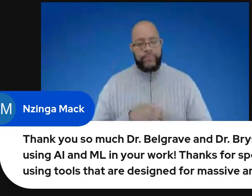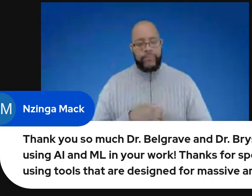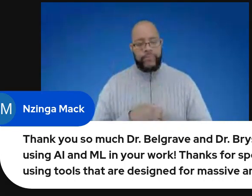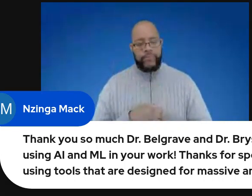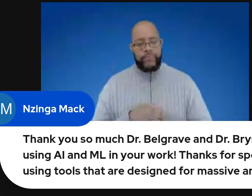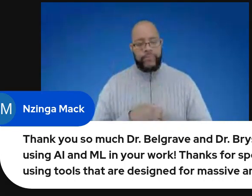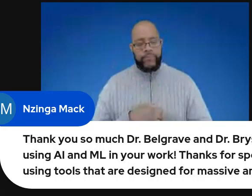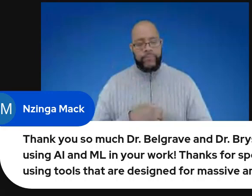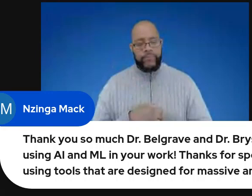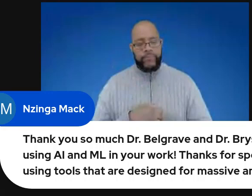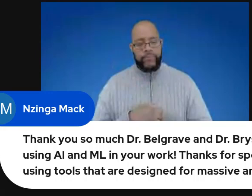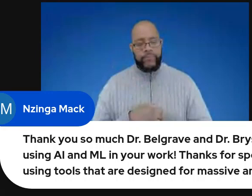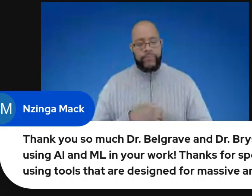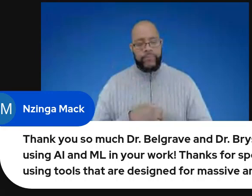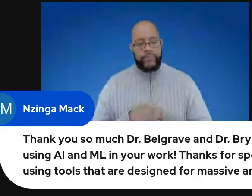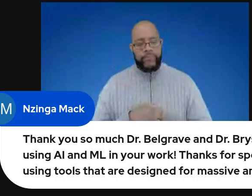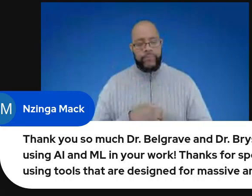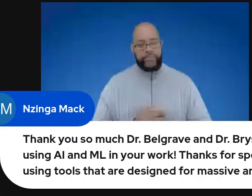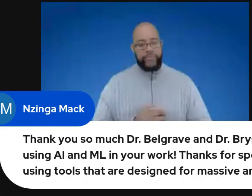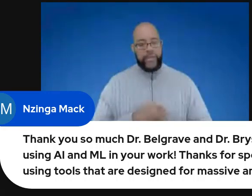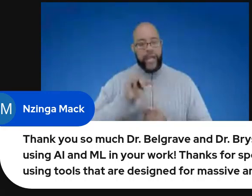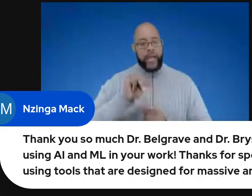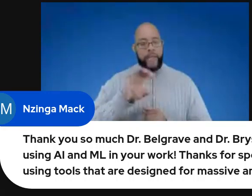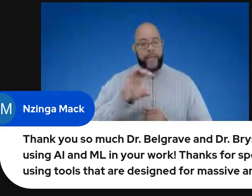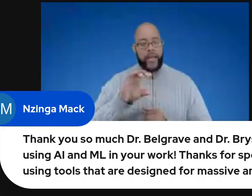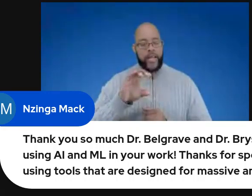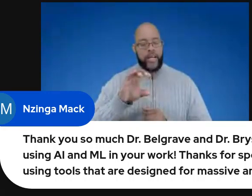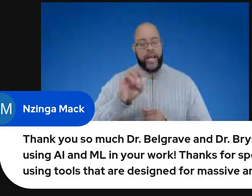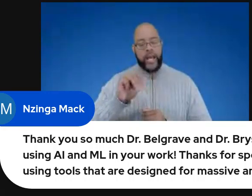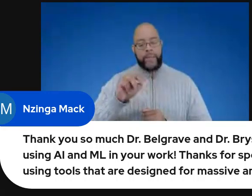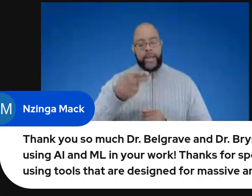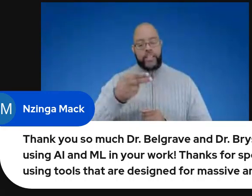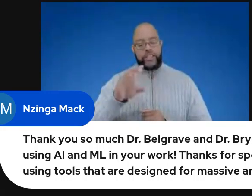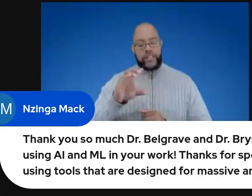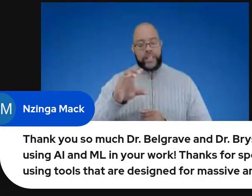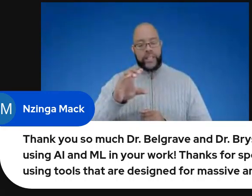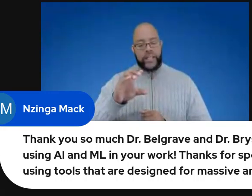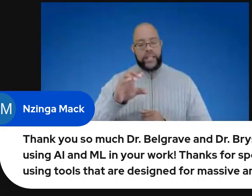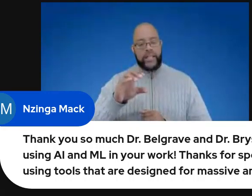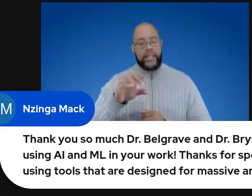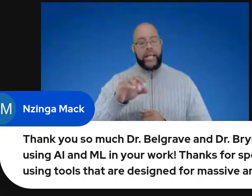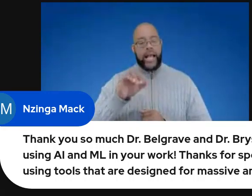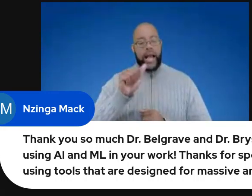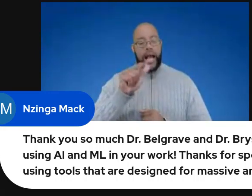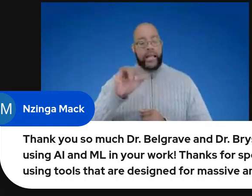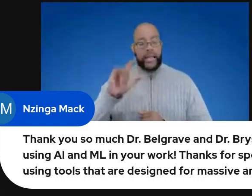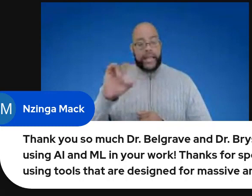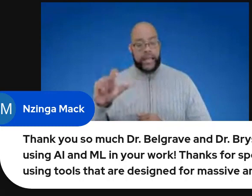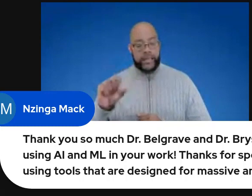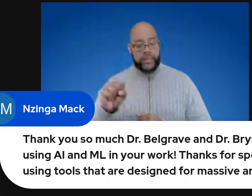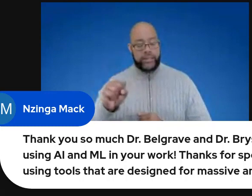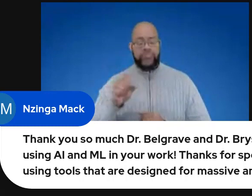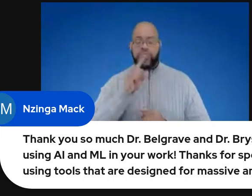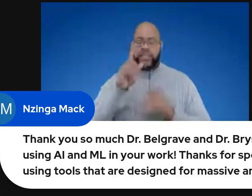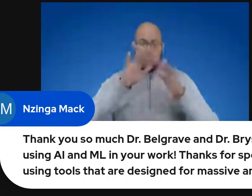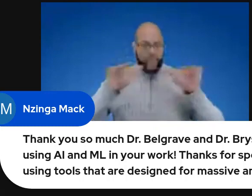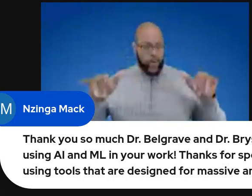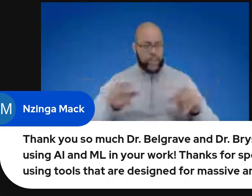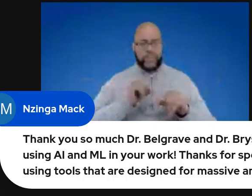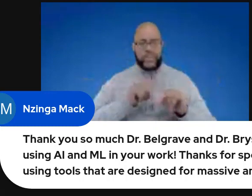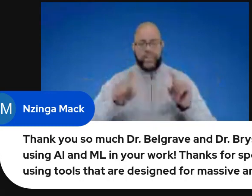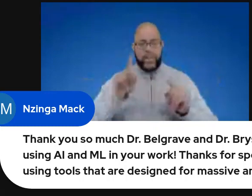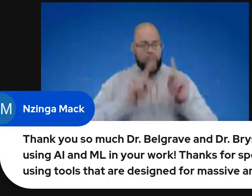right? MHC alleles are incredibly globally diverse. And we know that different people, different continents,